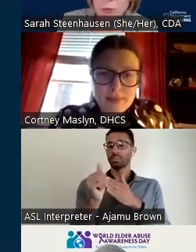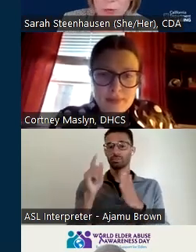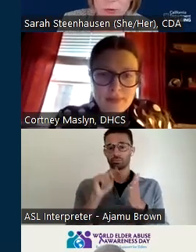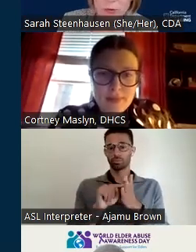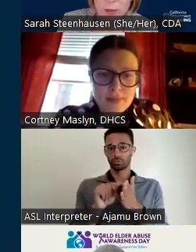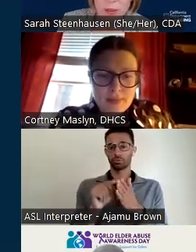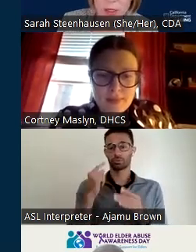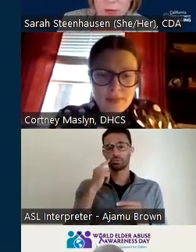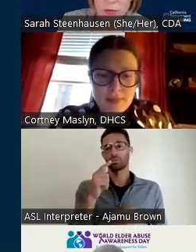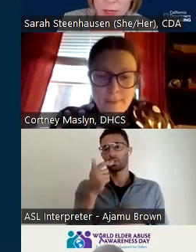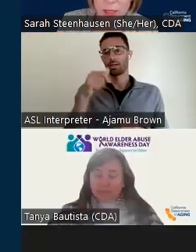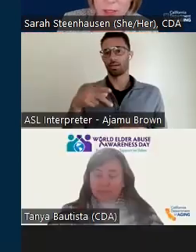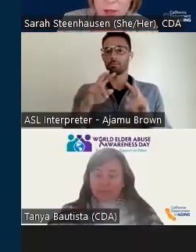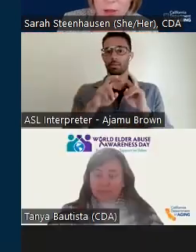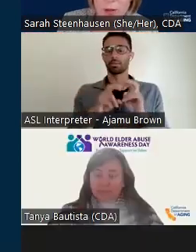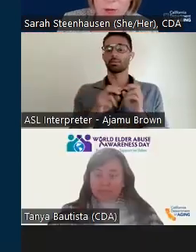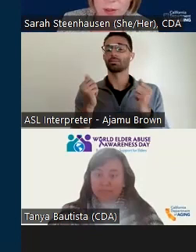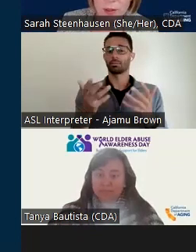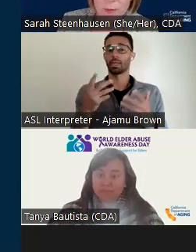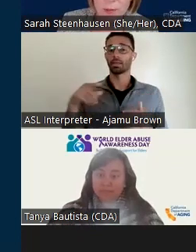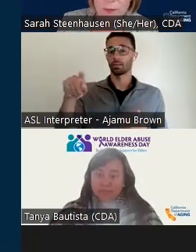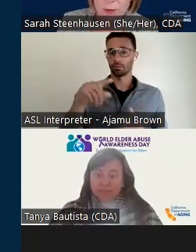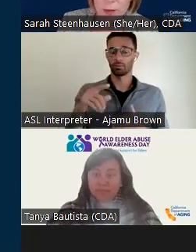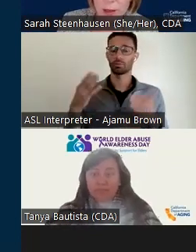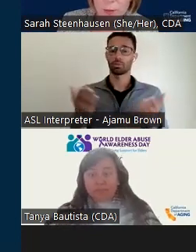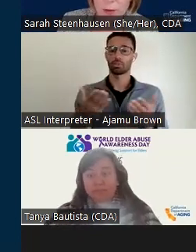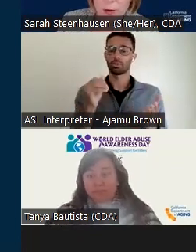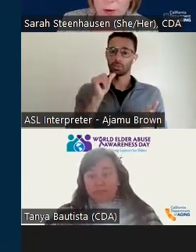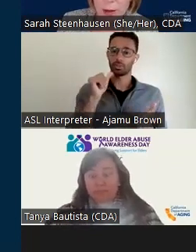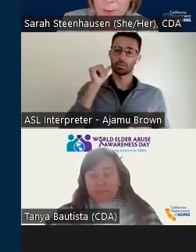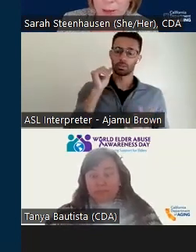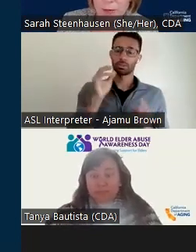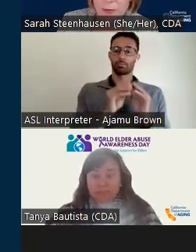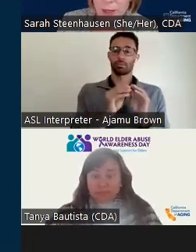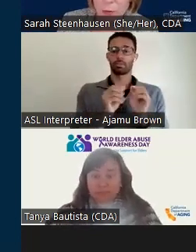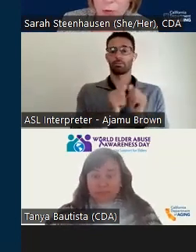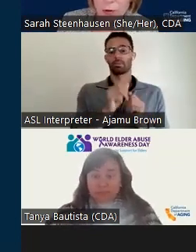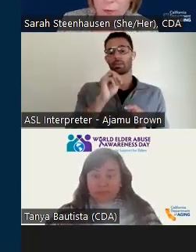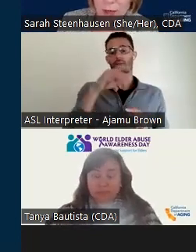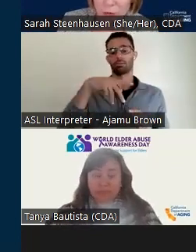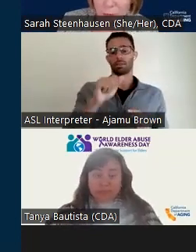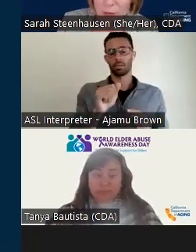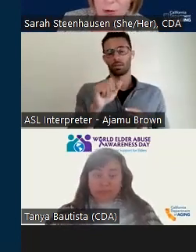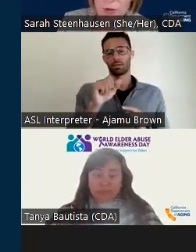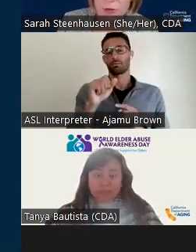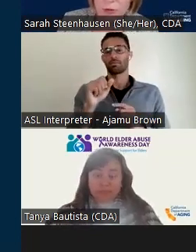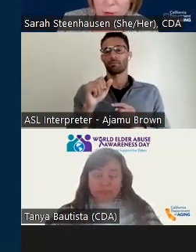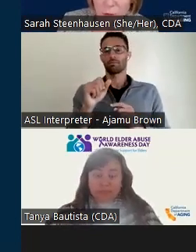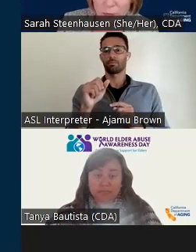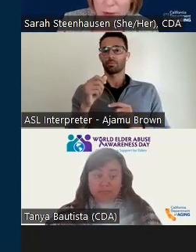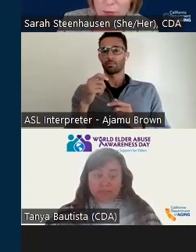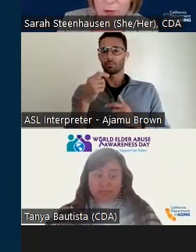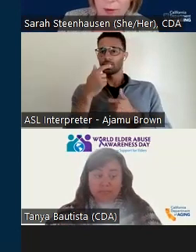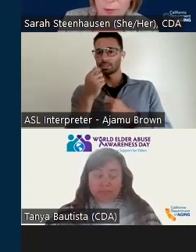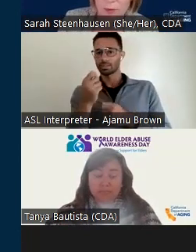Many of you participated yesterday in the meeting that we had with our MPA stakeholder, Master Plan for Aging